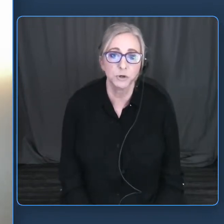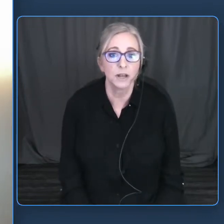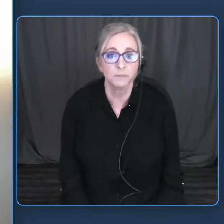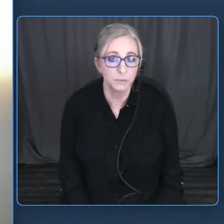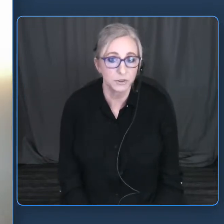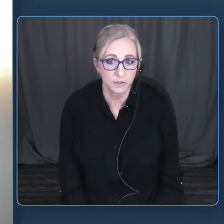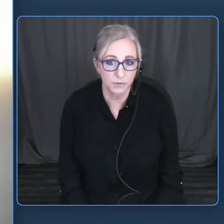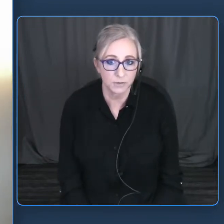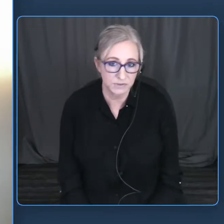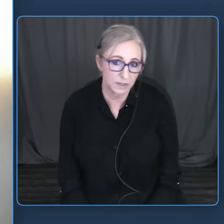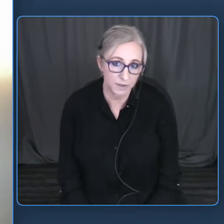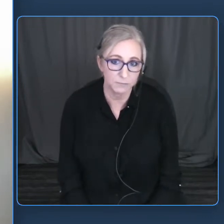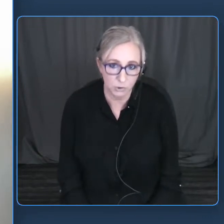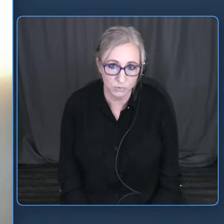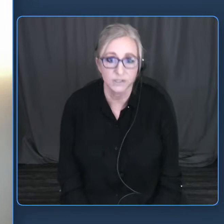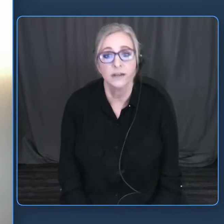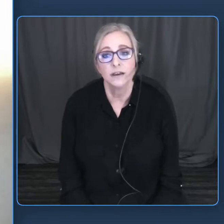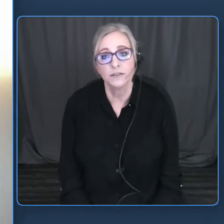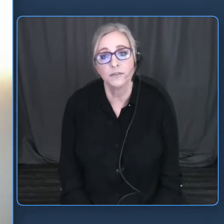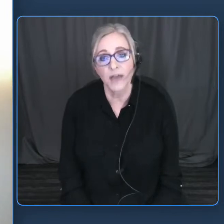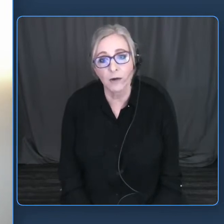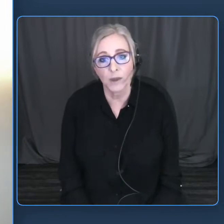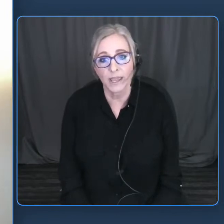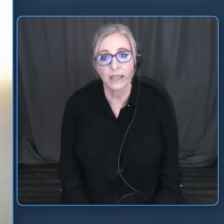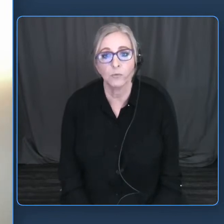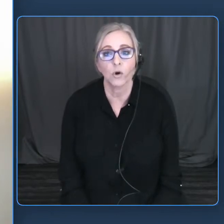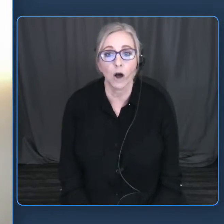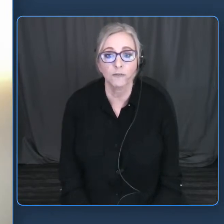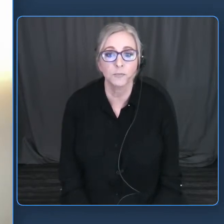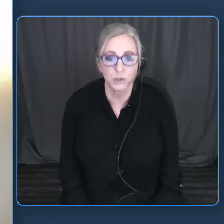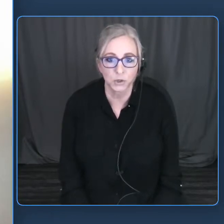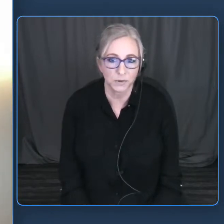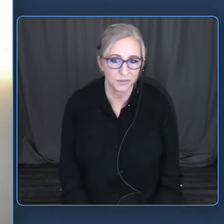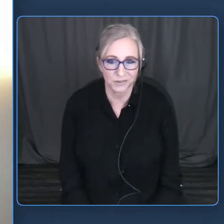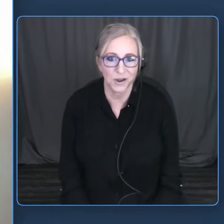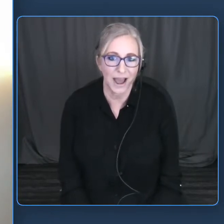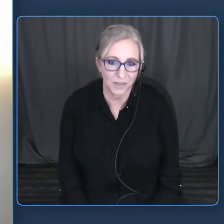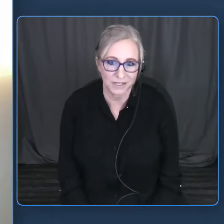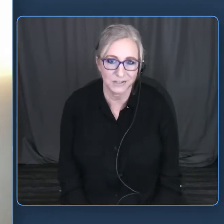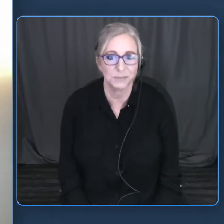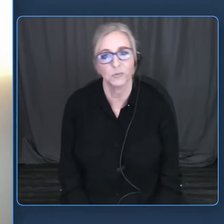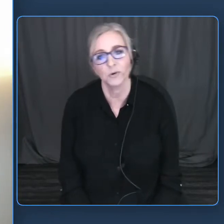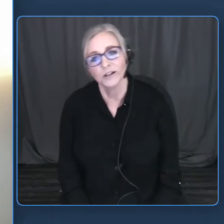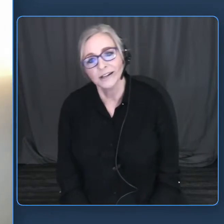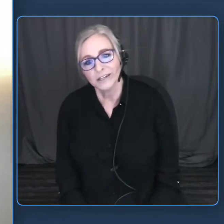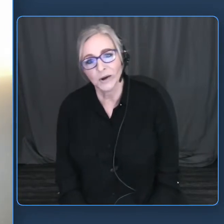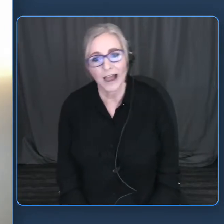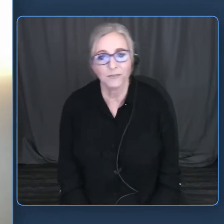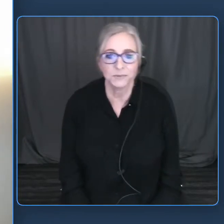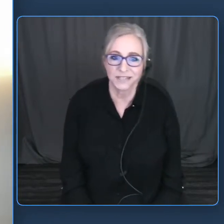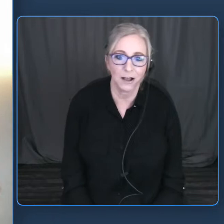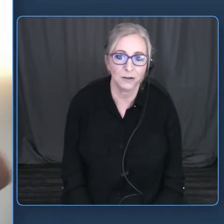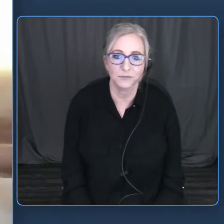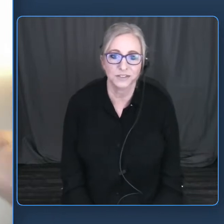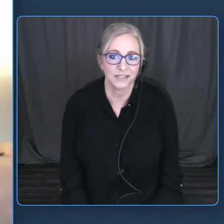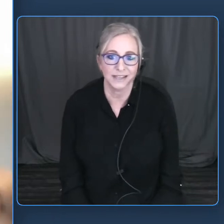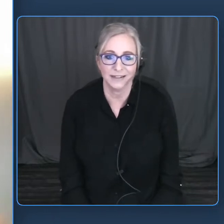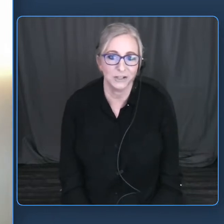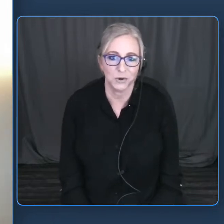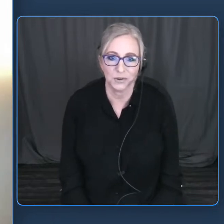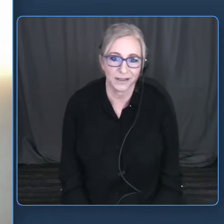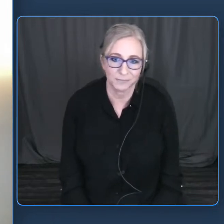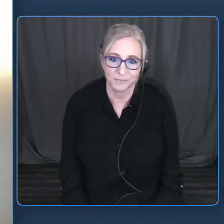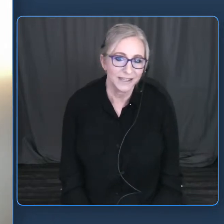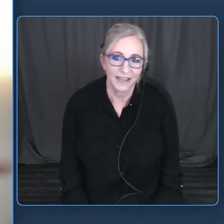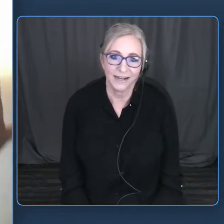could just put their self on mute. And then that way we're all familiar with, how that is. People will, have themselves